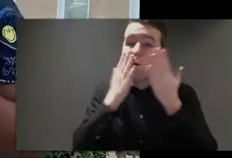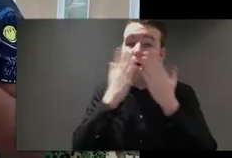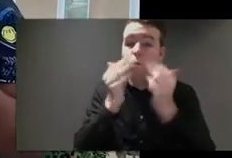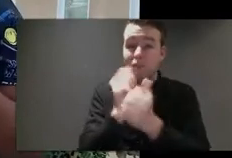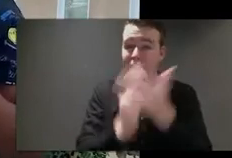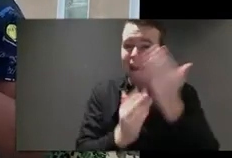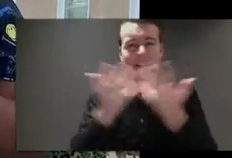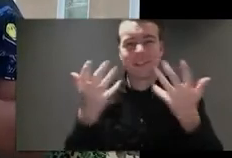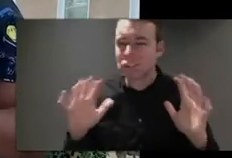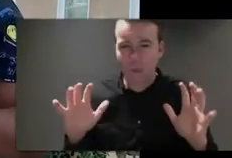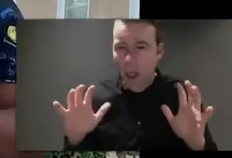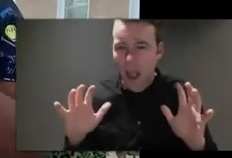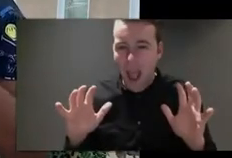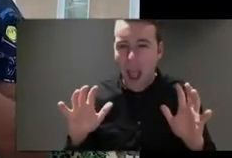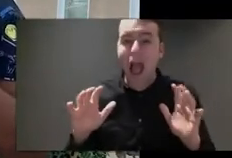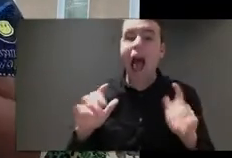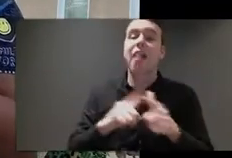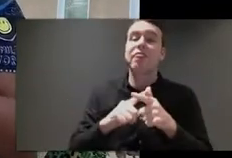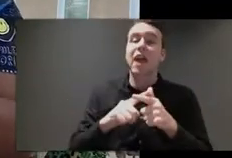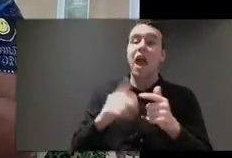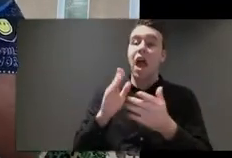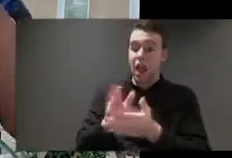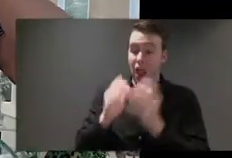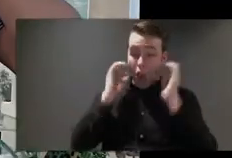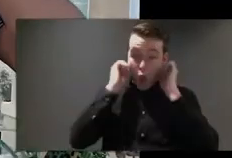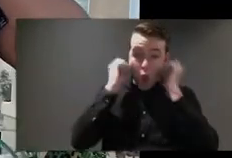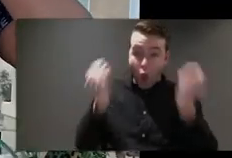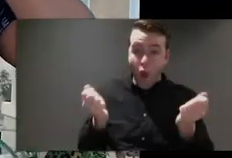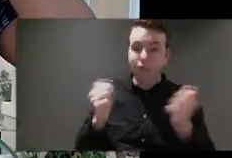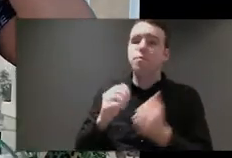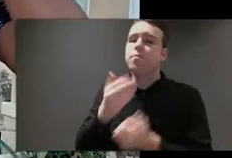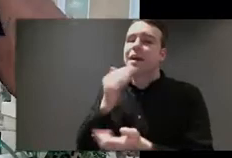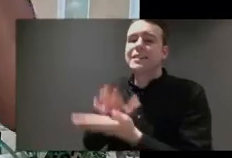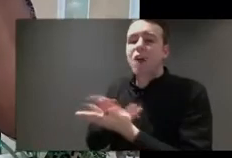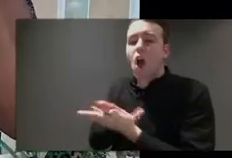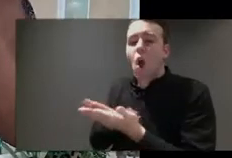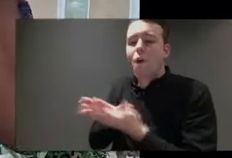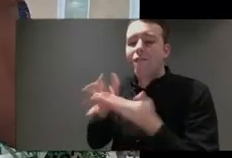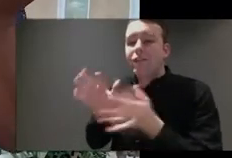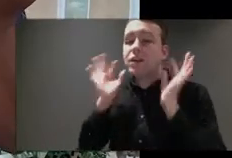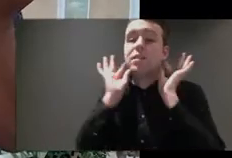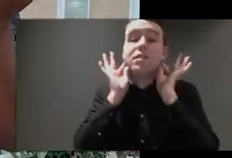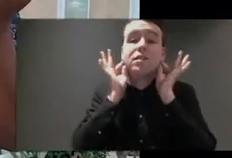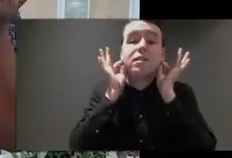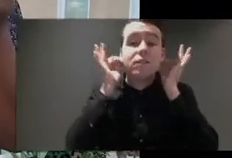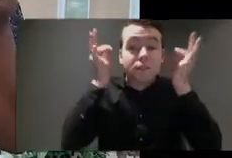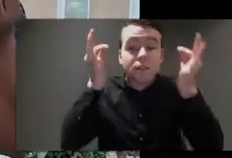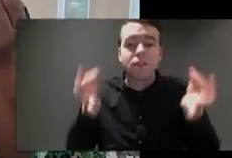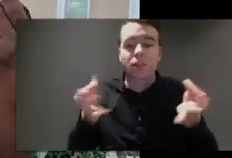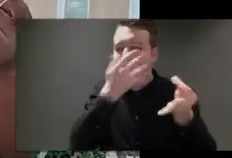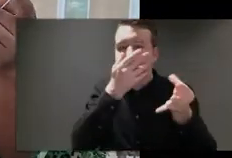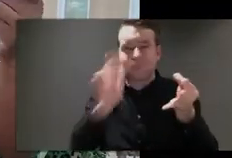your hands, and before taking them off, you want to wash your hands and just touch that part of your